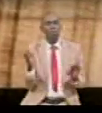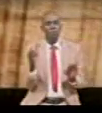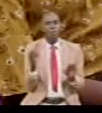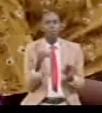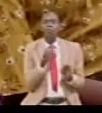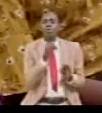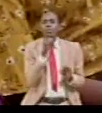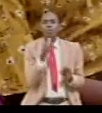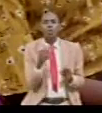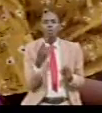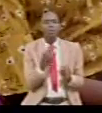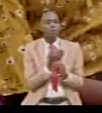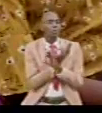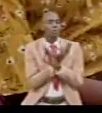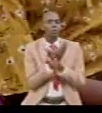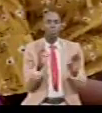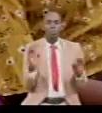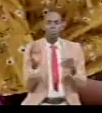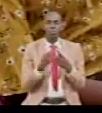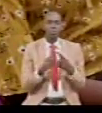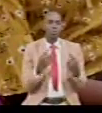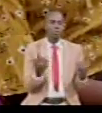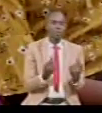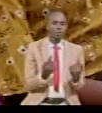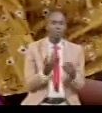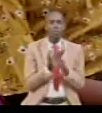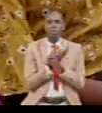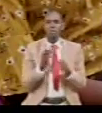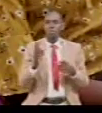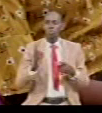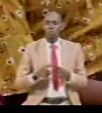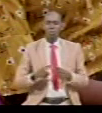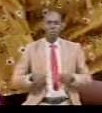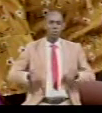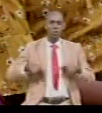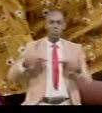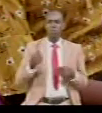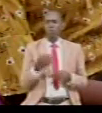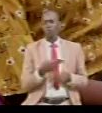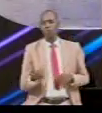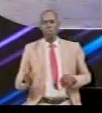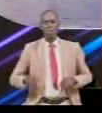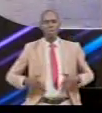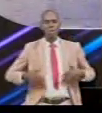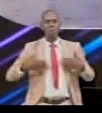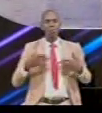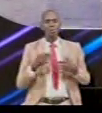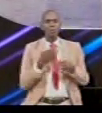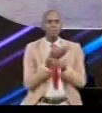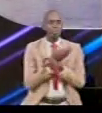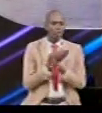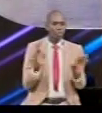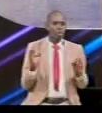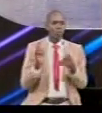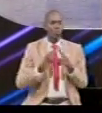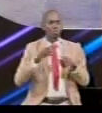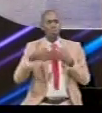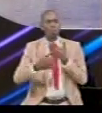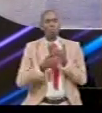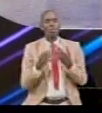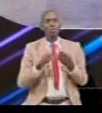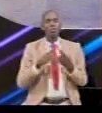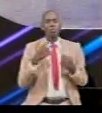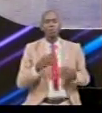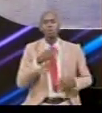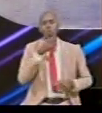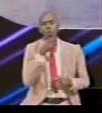to sin, freedom to live a loose life, and freedom to go back into the old pit from